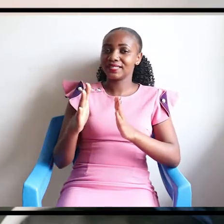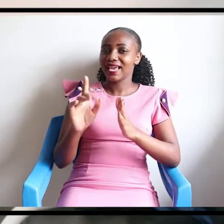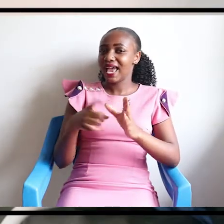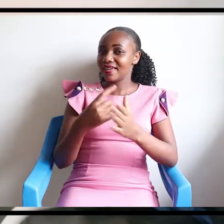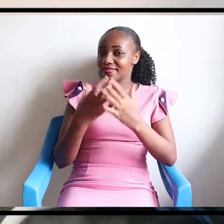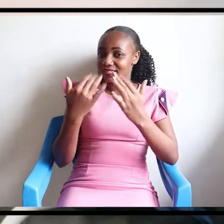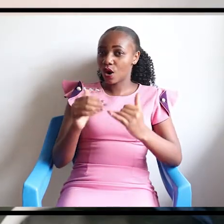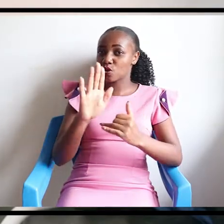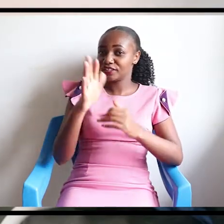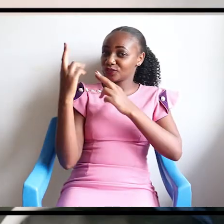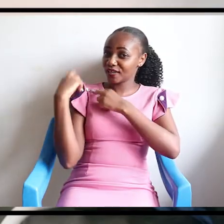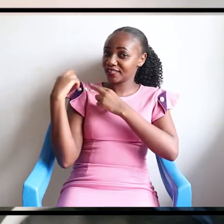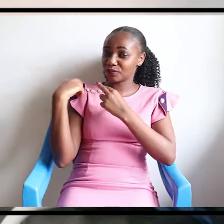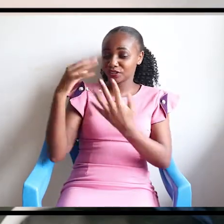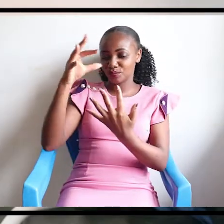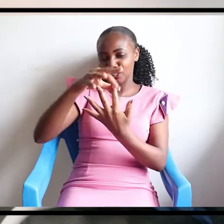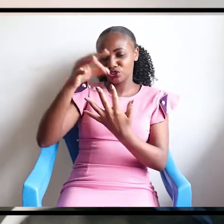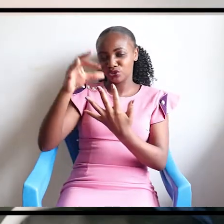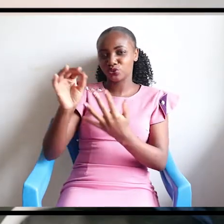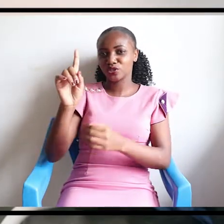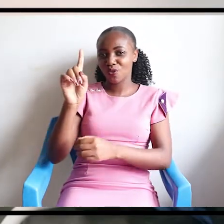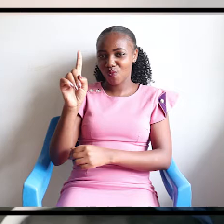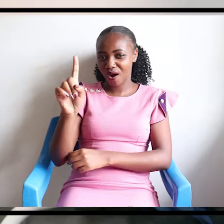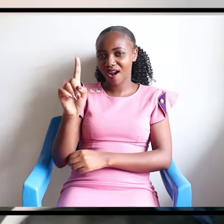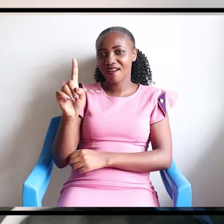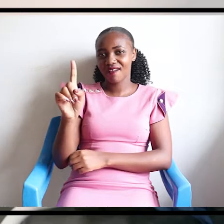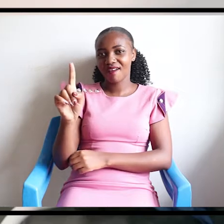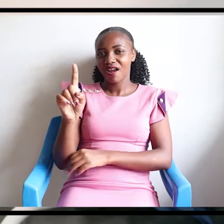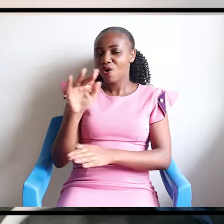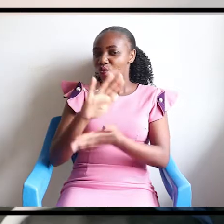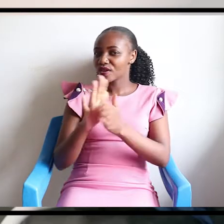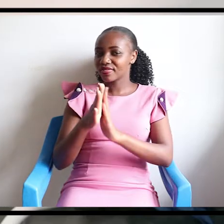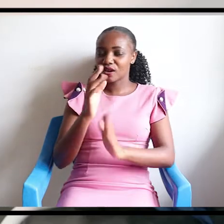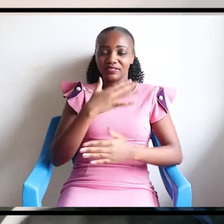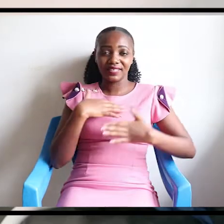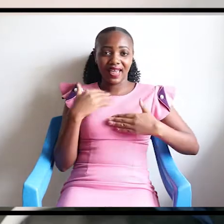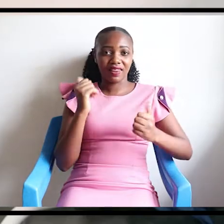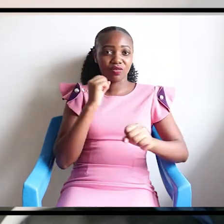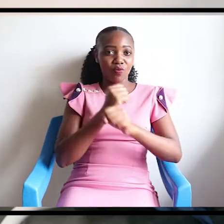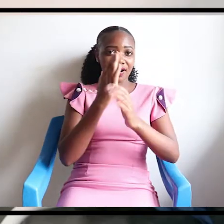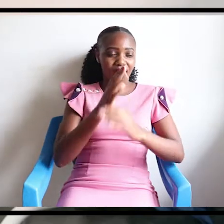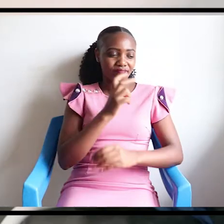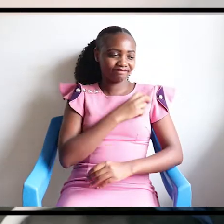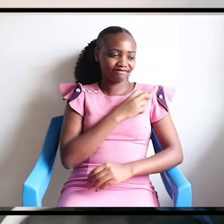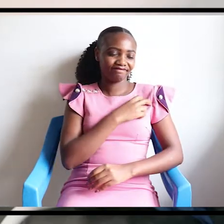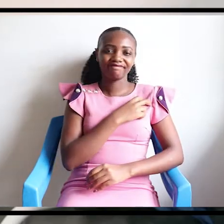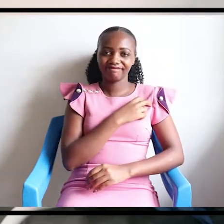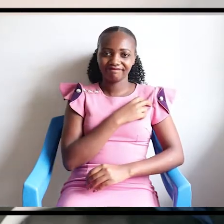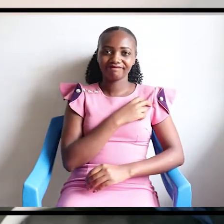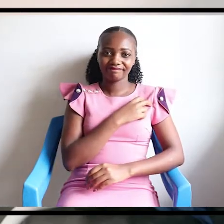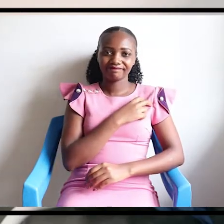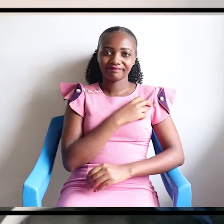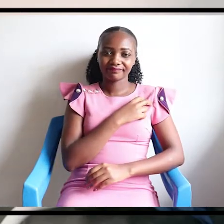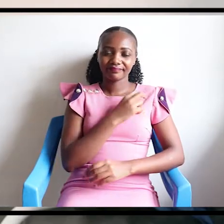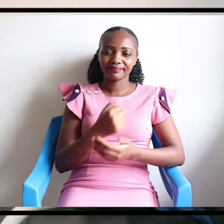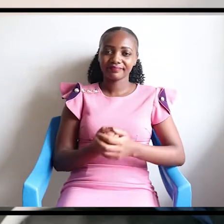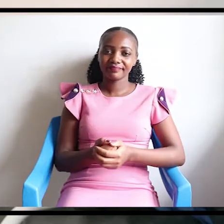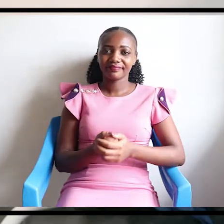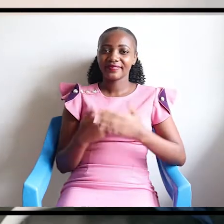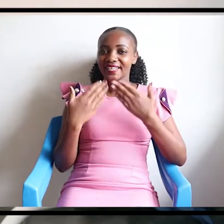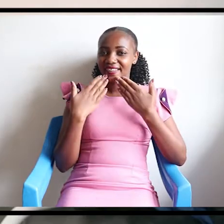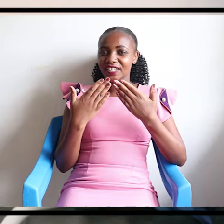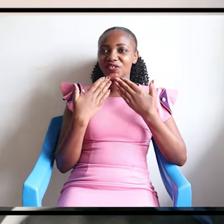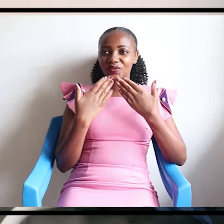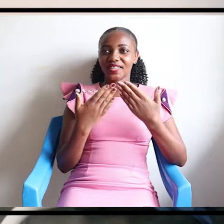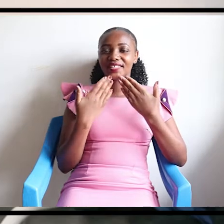it's now your duty to settle on a method of your choice without the health worker interfering. I think that's very much for today. Thank